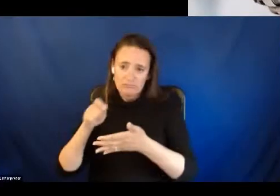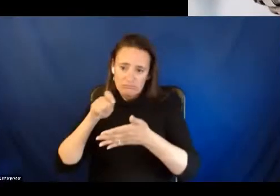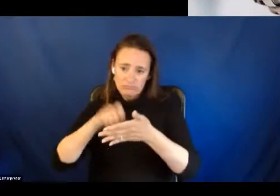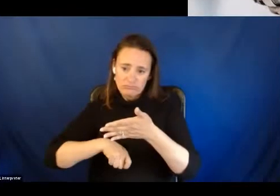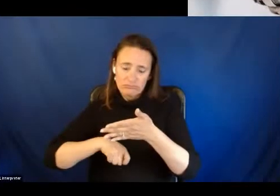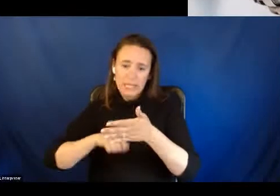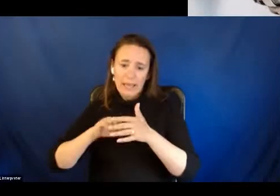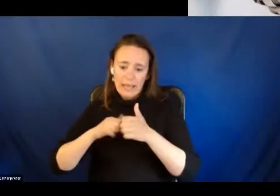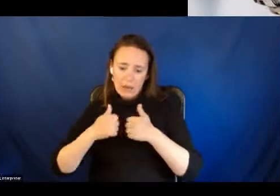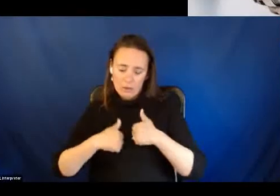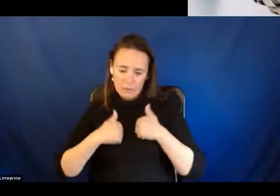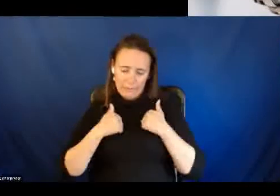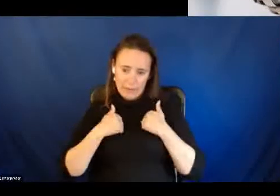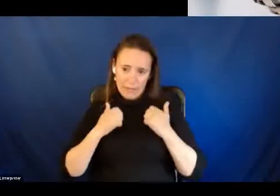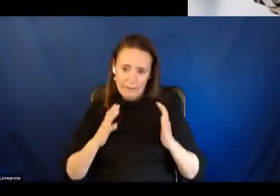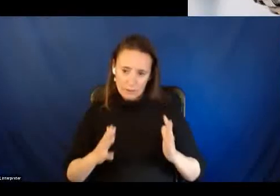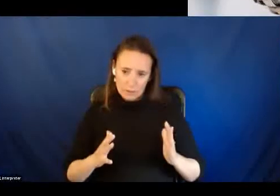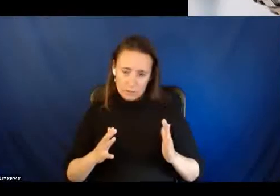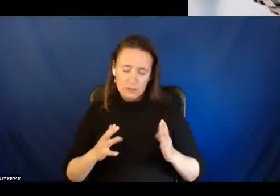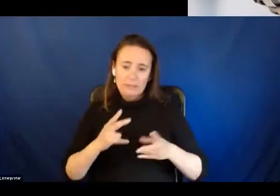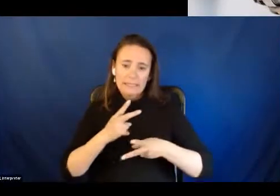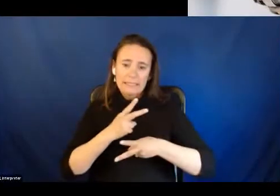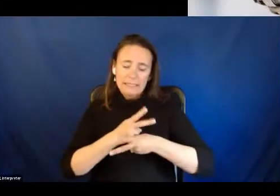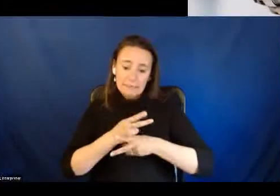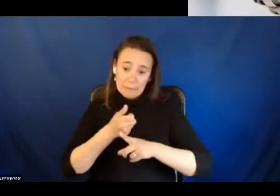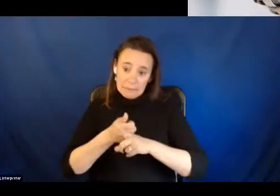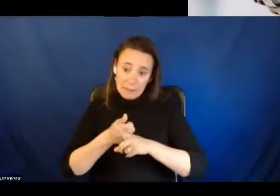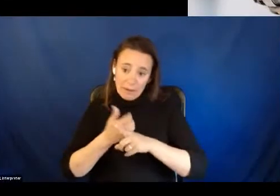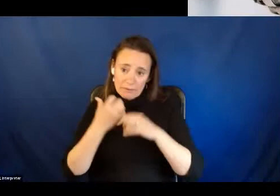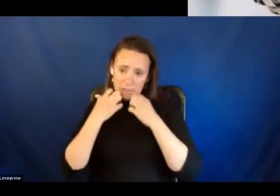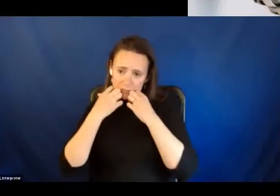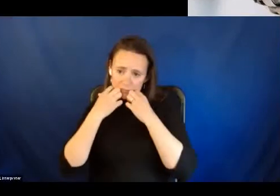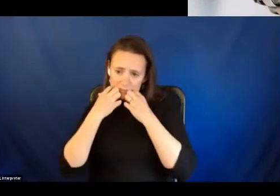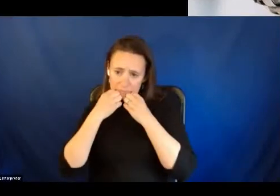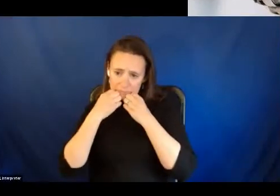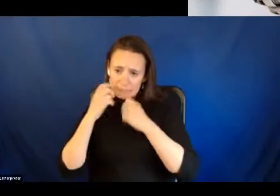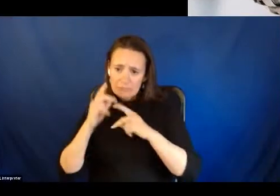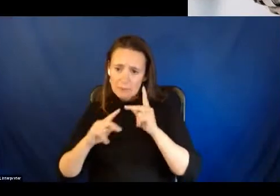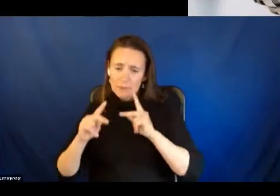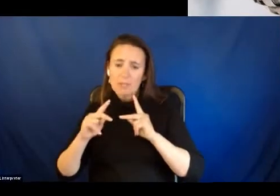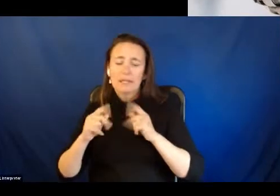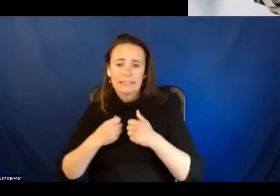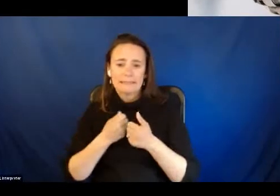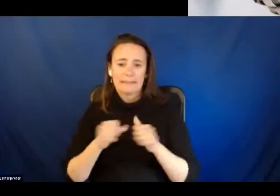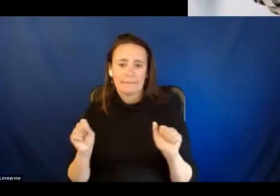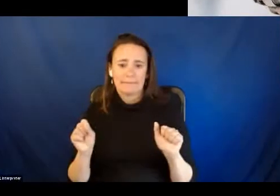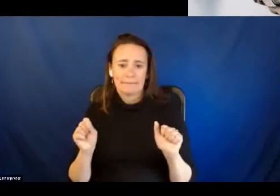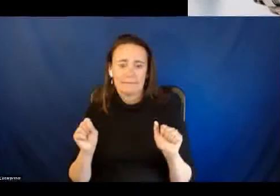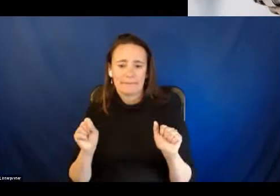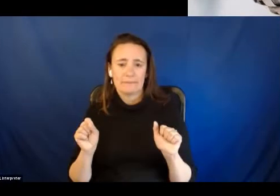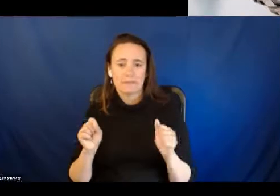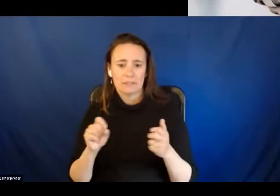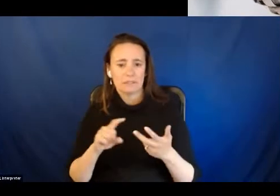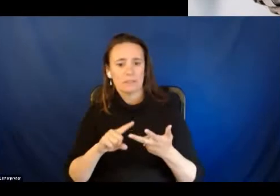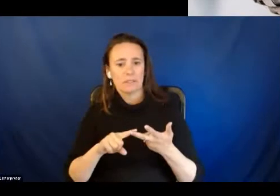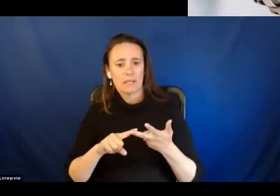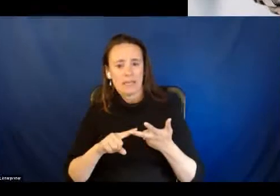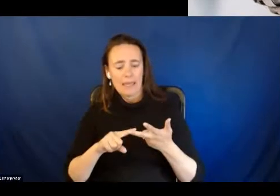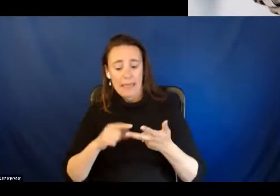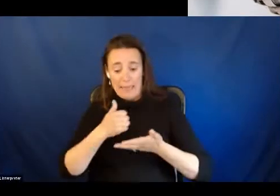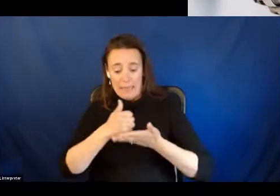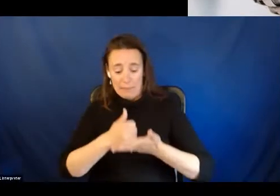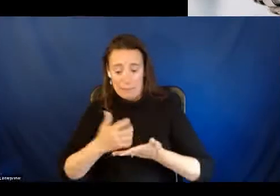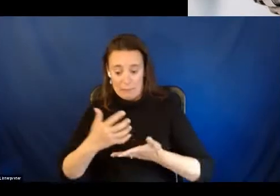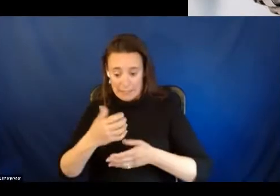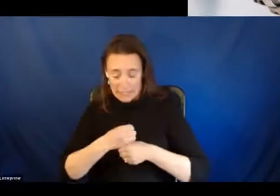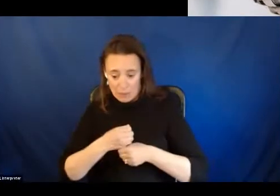keep themselves and those they care about safe. It helps survivors know and quickly obtain what they need in that moment